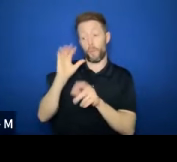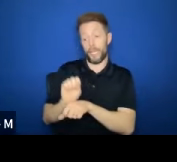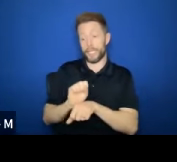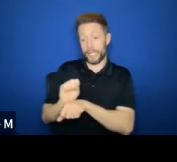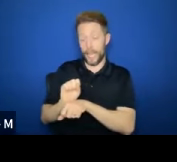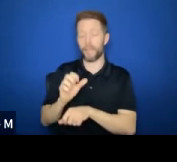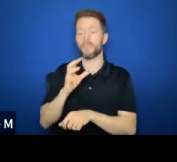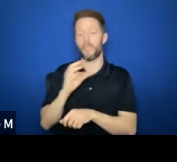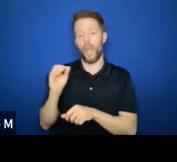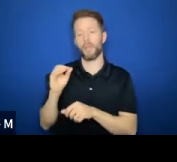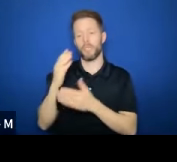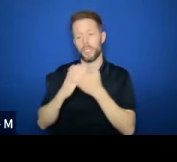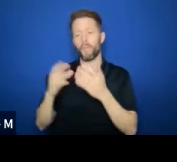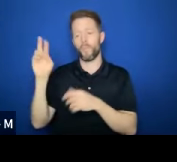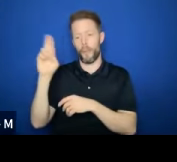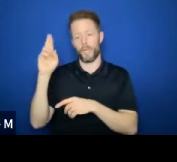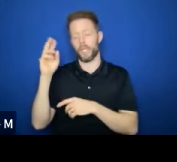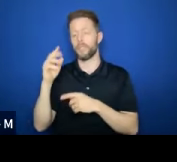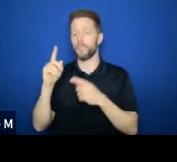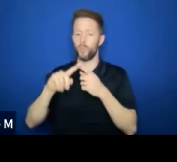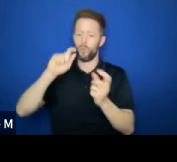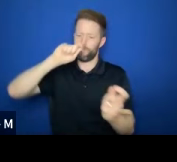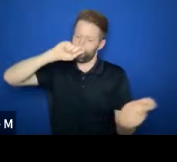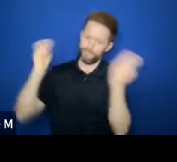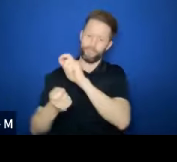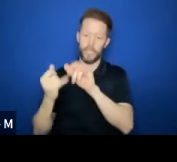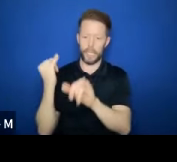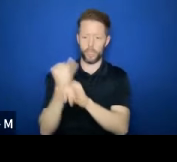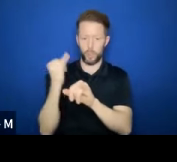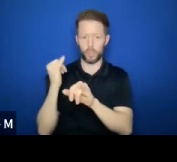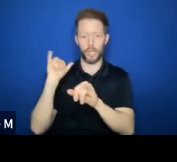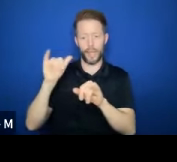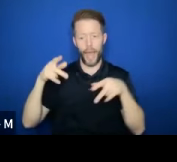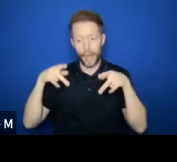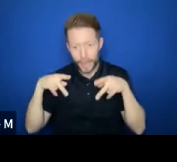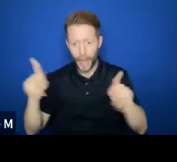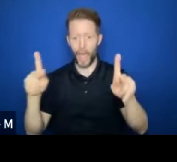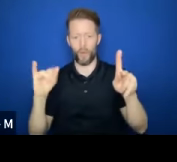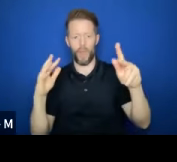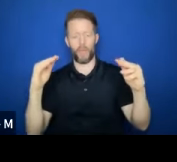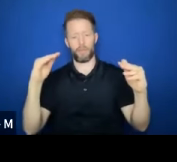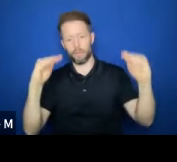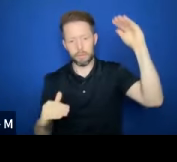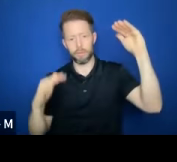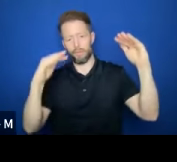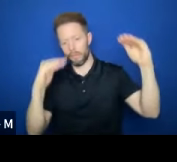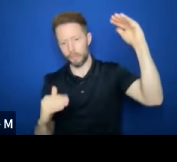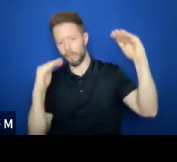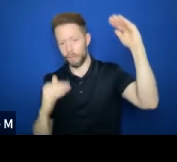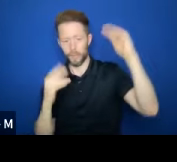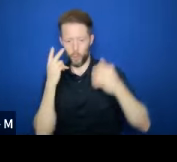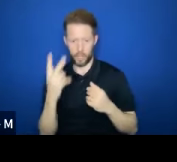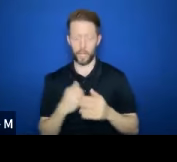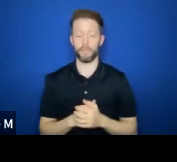kind of radical Republicans, to remake the institutions that allowed for the unequal rights distribution that we saw throughout the